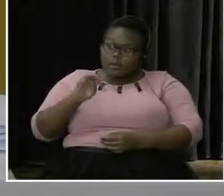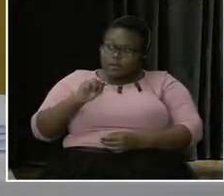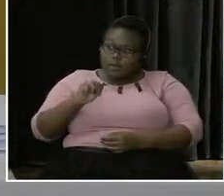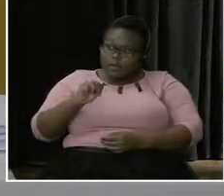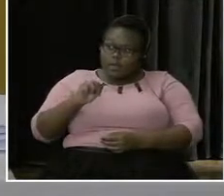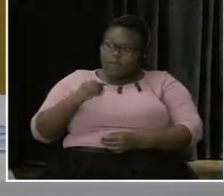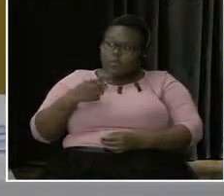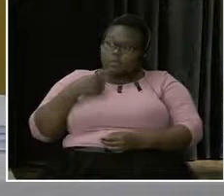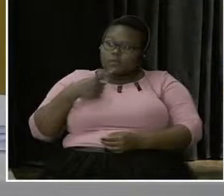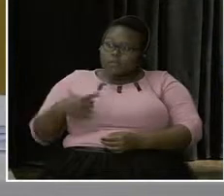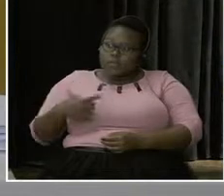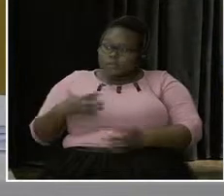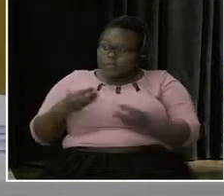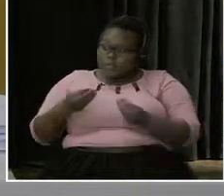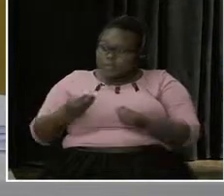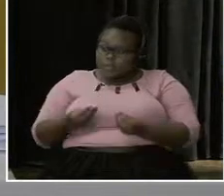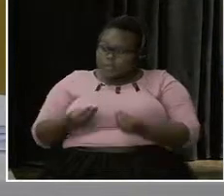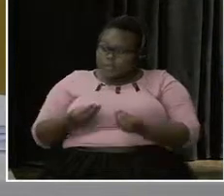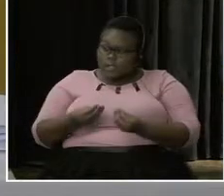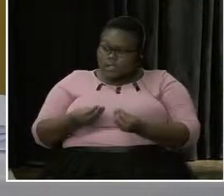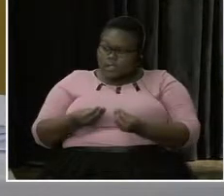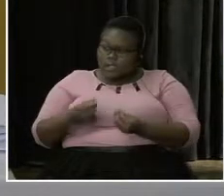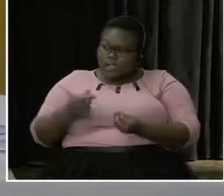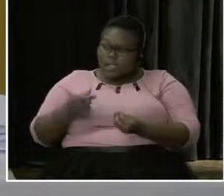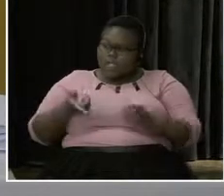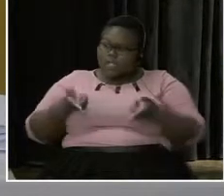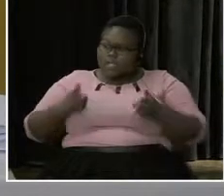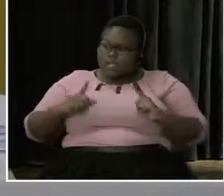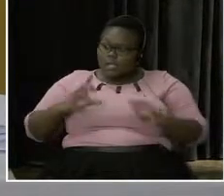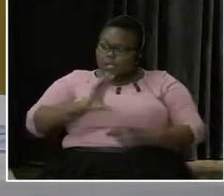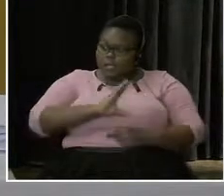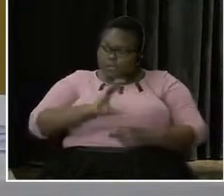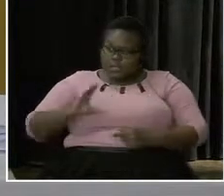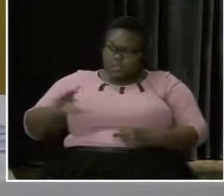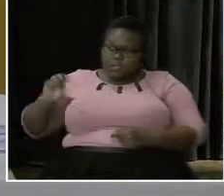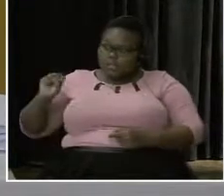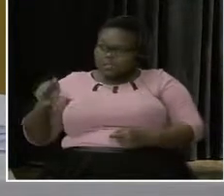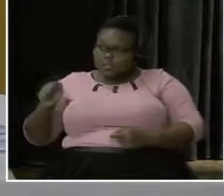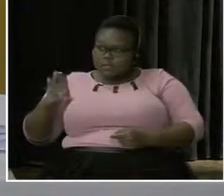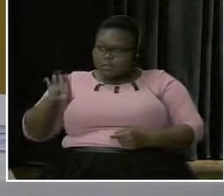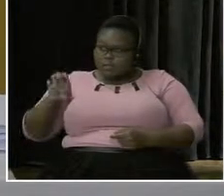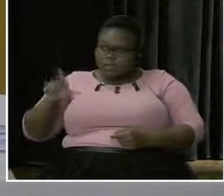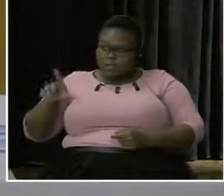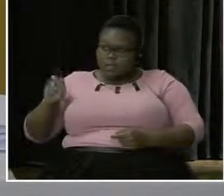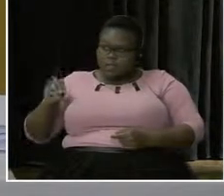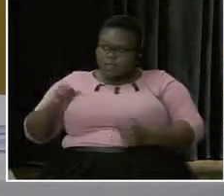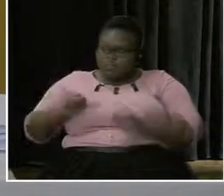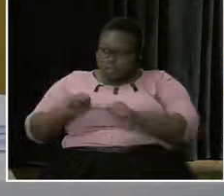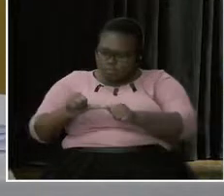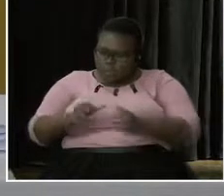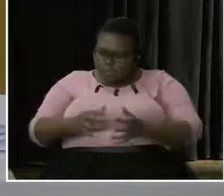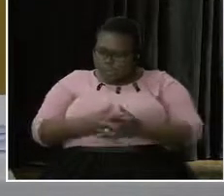statement. Let's allow Councillor Sabelo to continue.